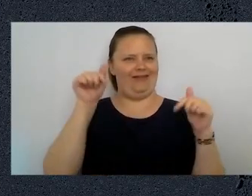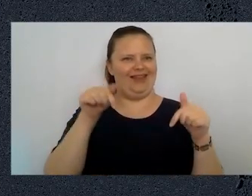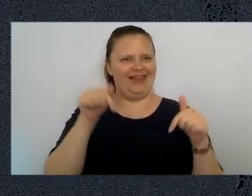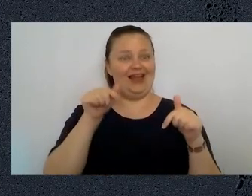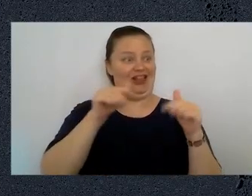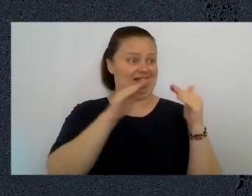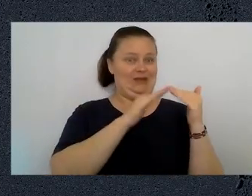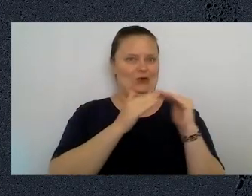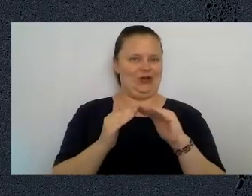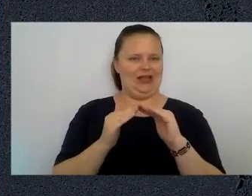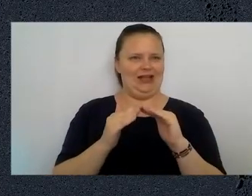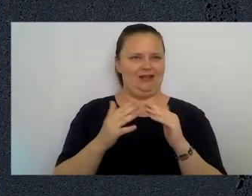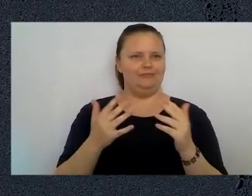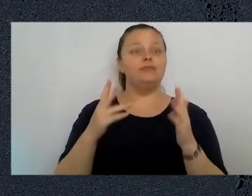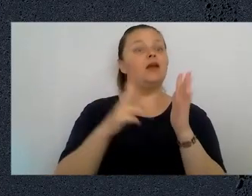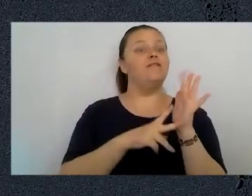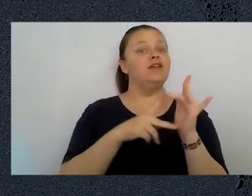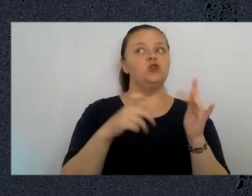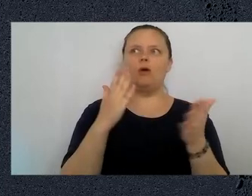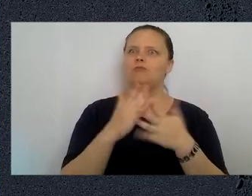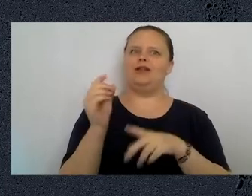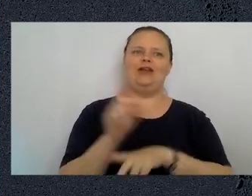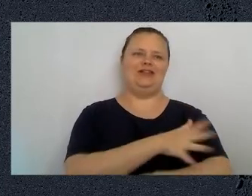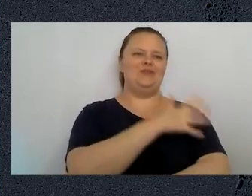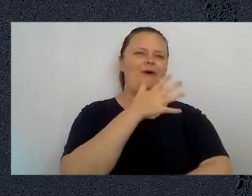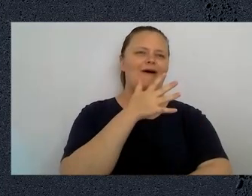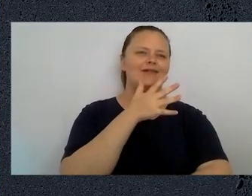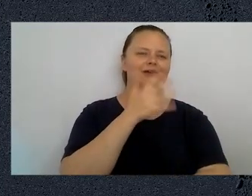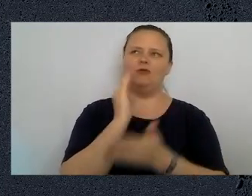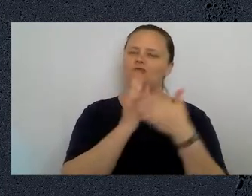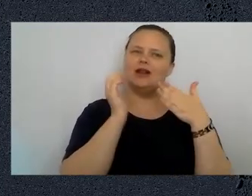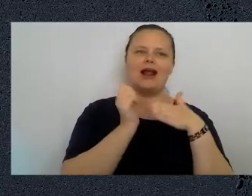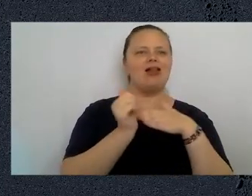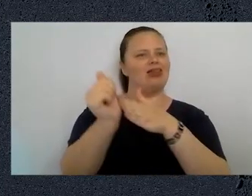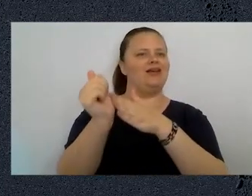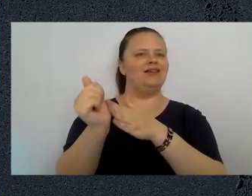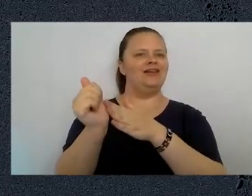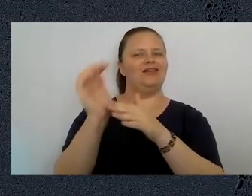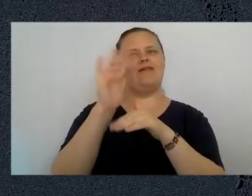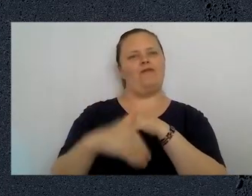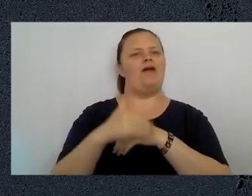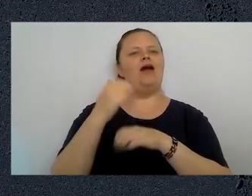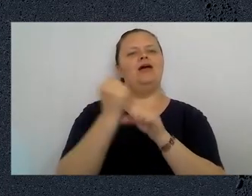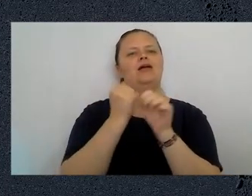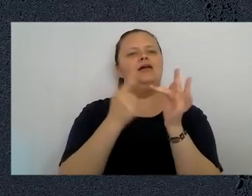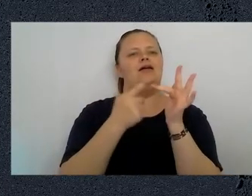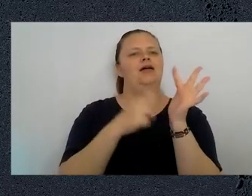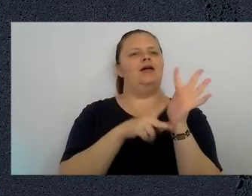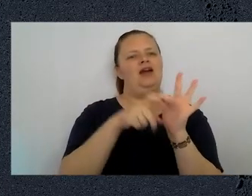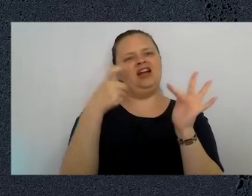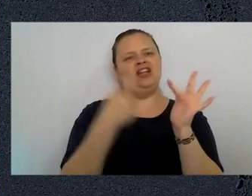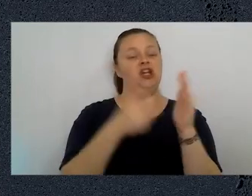community? Victoria's inspiring, I think. It's really leading the way on gender equality. So I served on